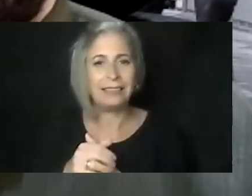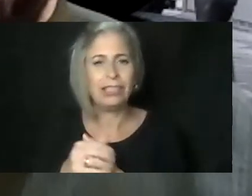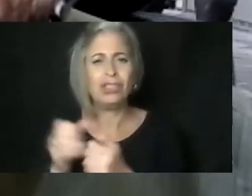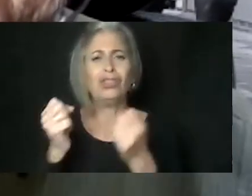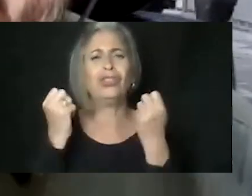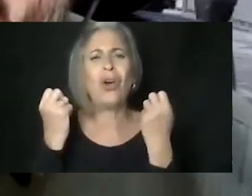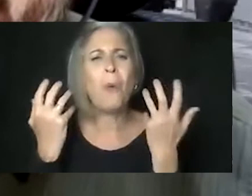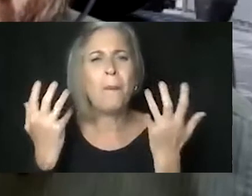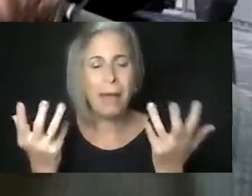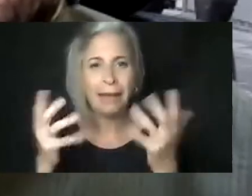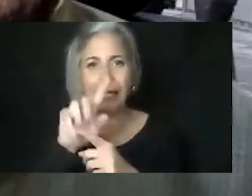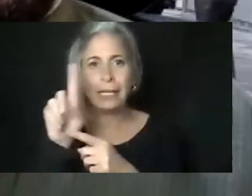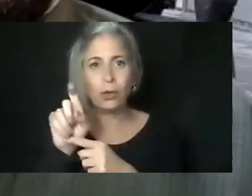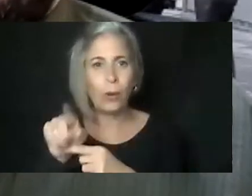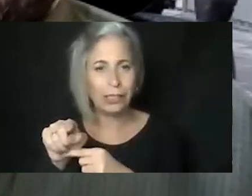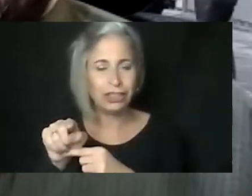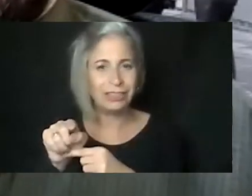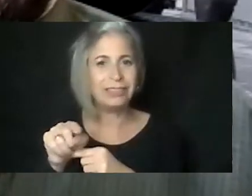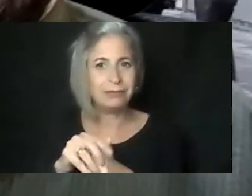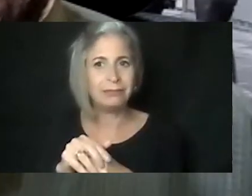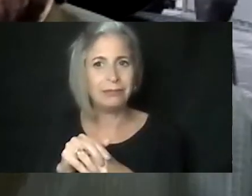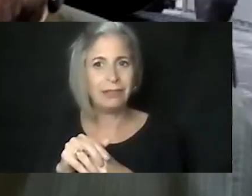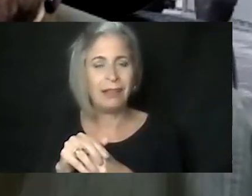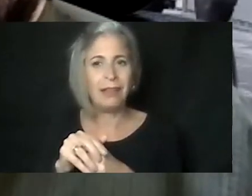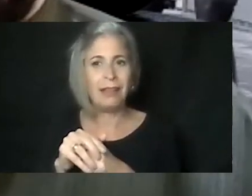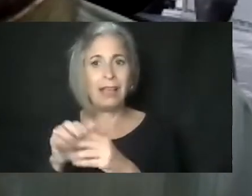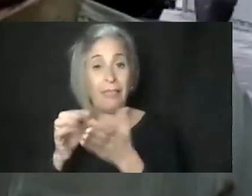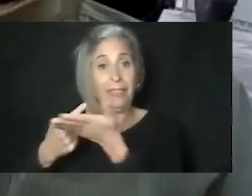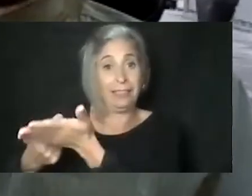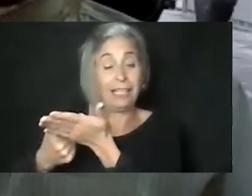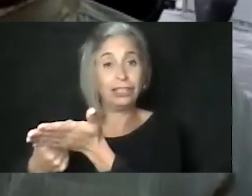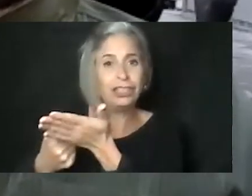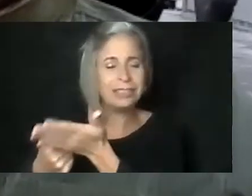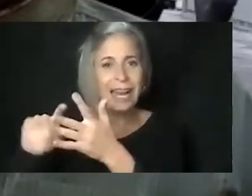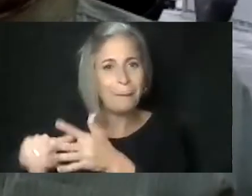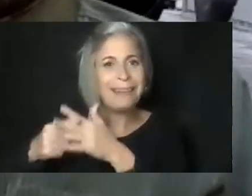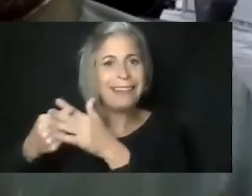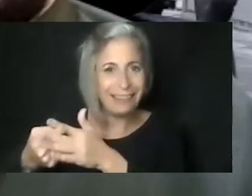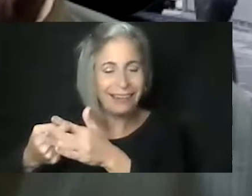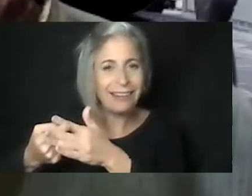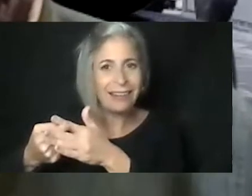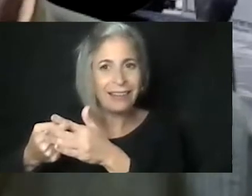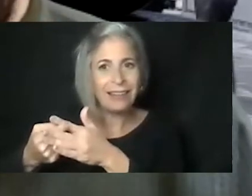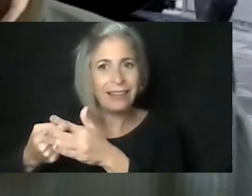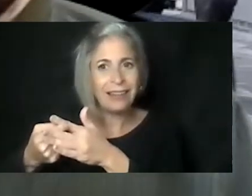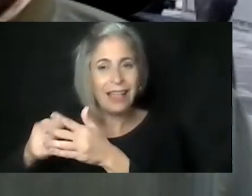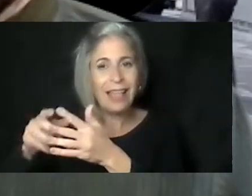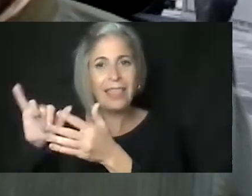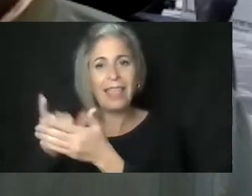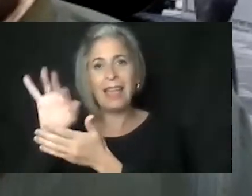many questions that are the discussions are just beginning, and that